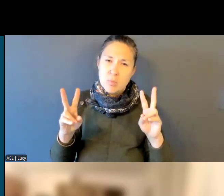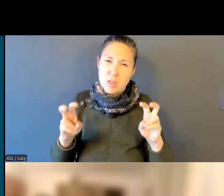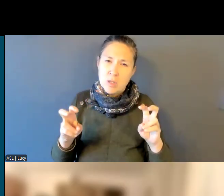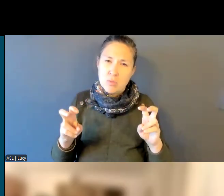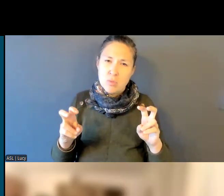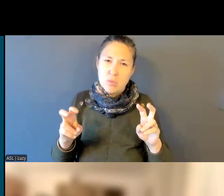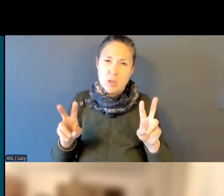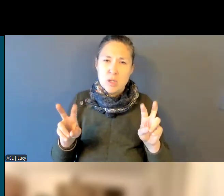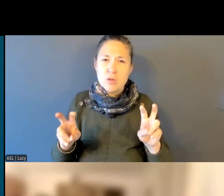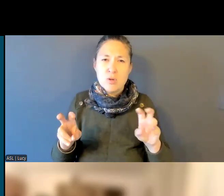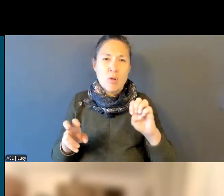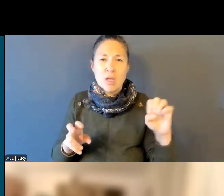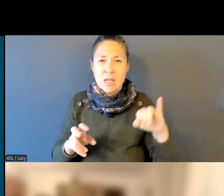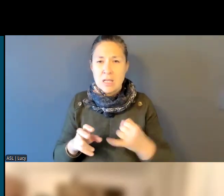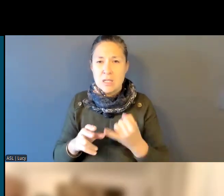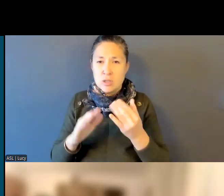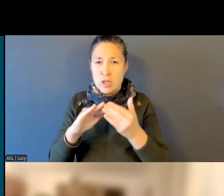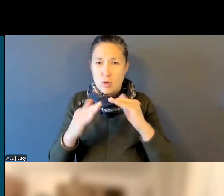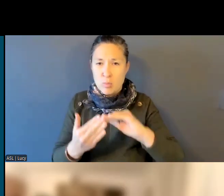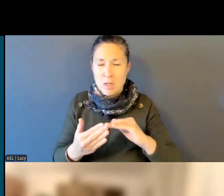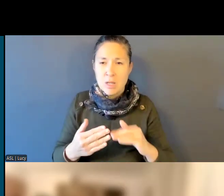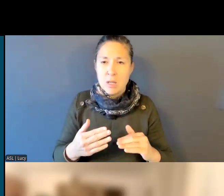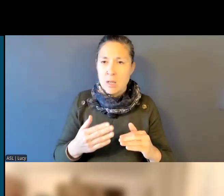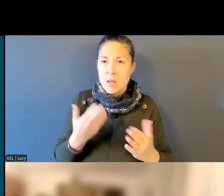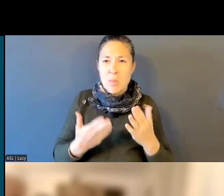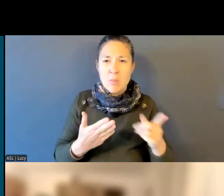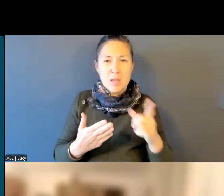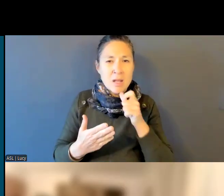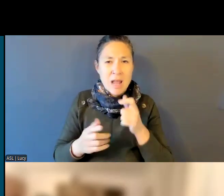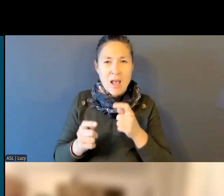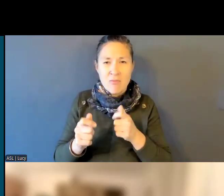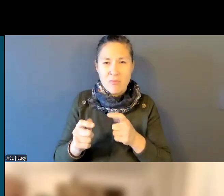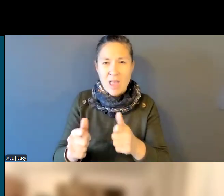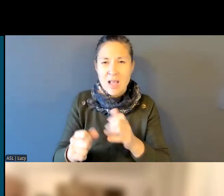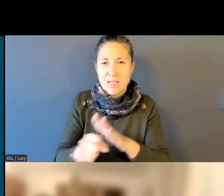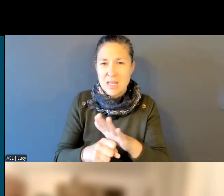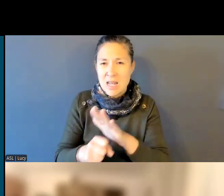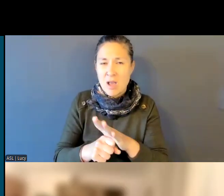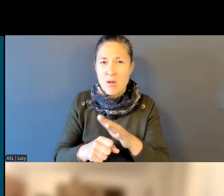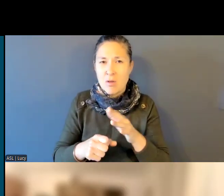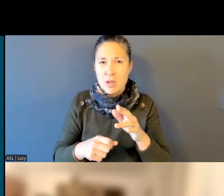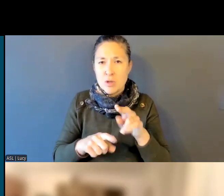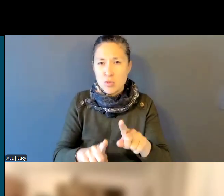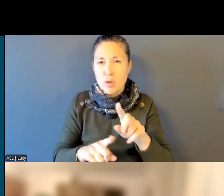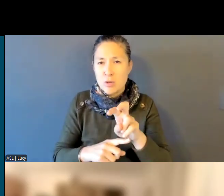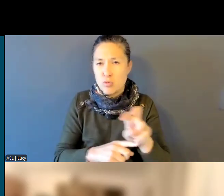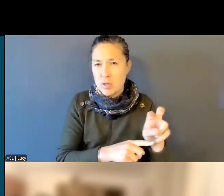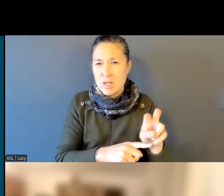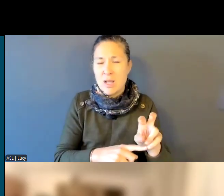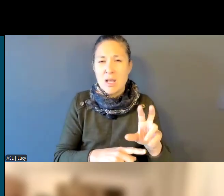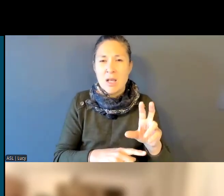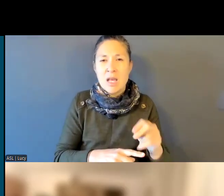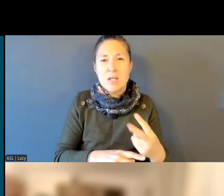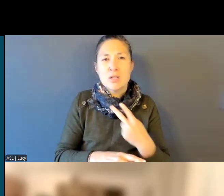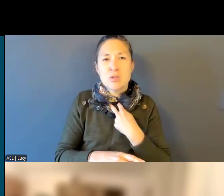EJ communities maybe not moving quick enough in the transition, and then getting stuck with the stranded assets